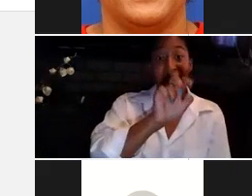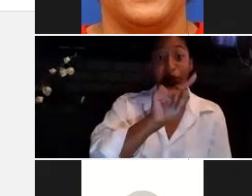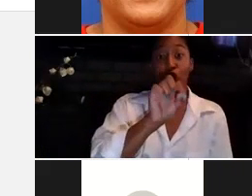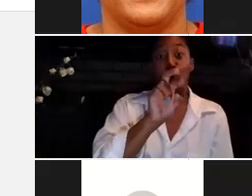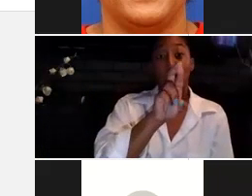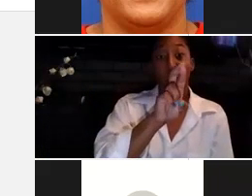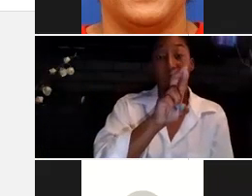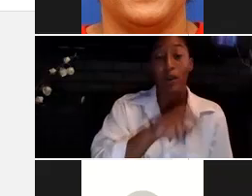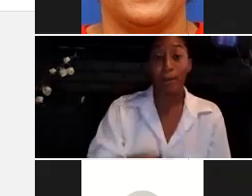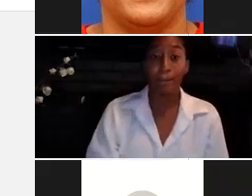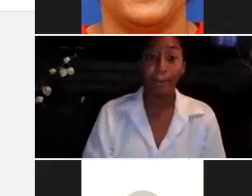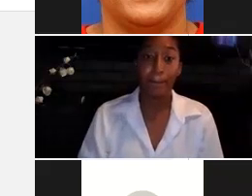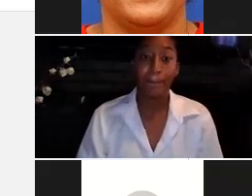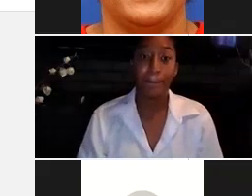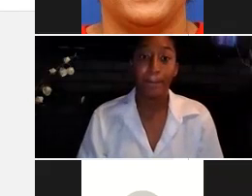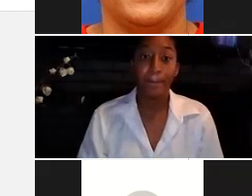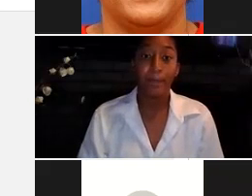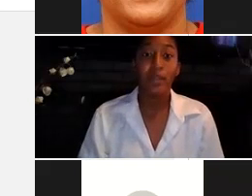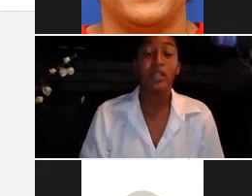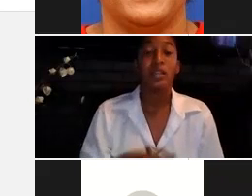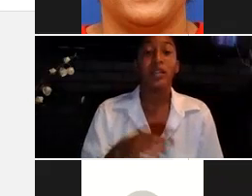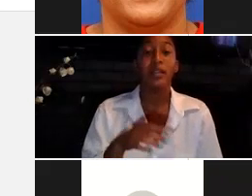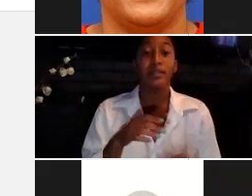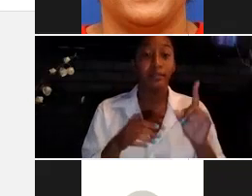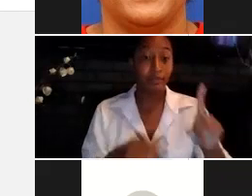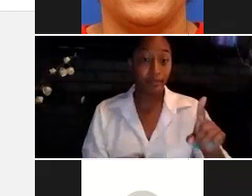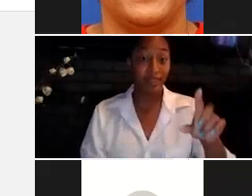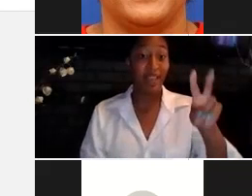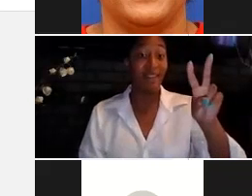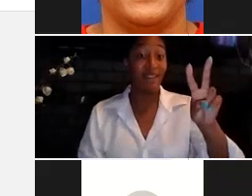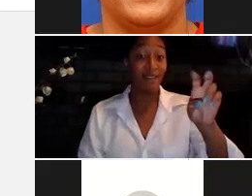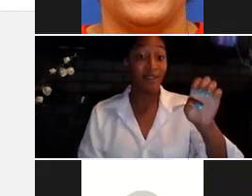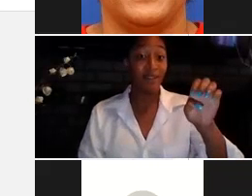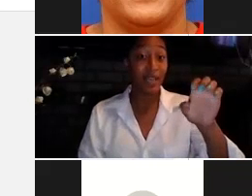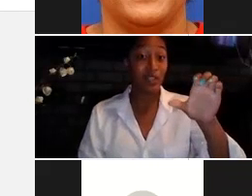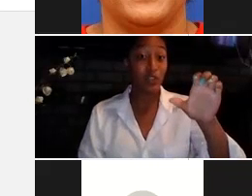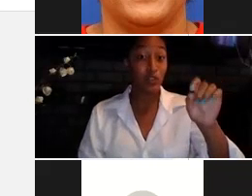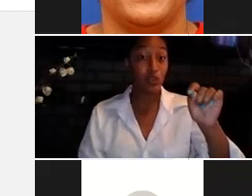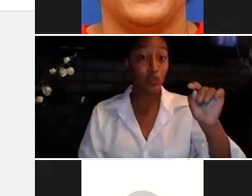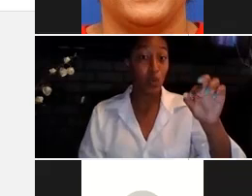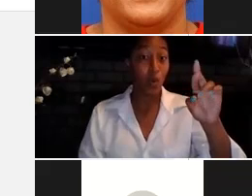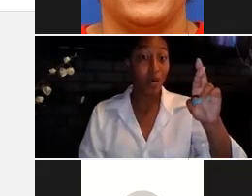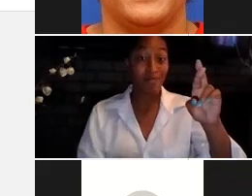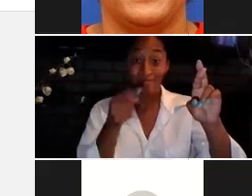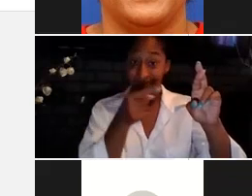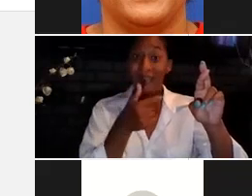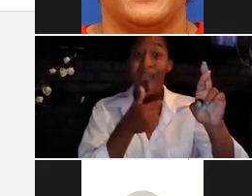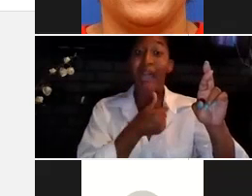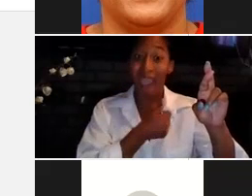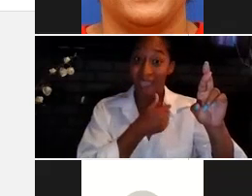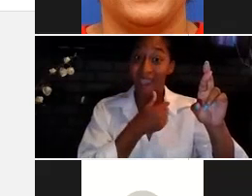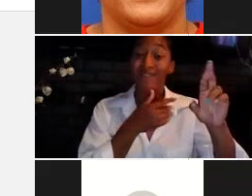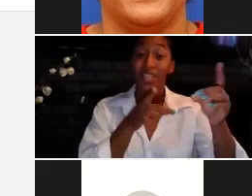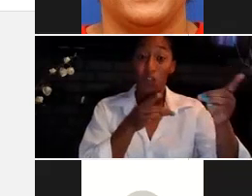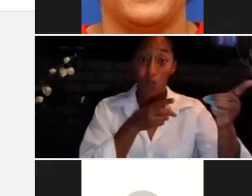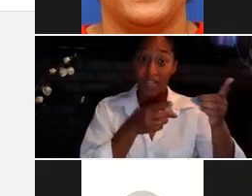So since a vector has direction, we have to have a way of, visualizing